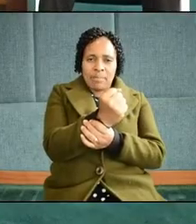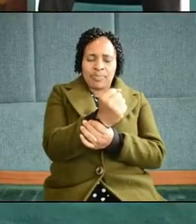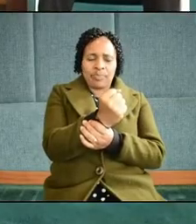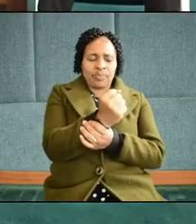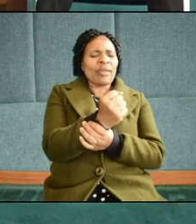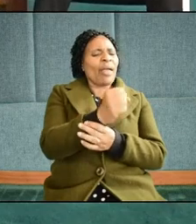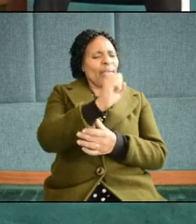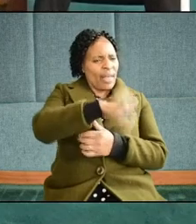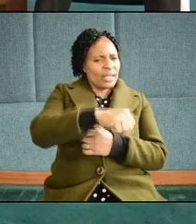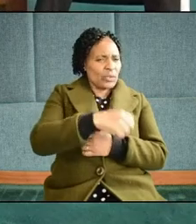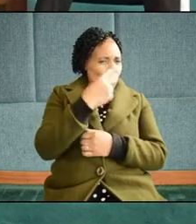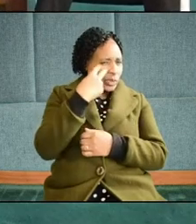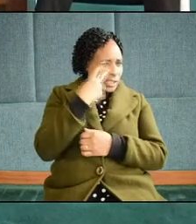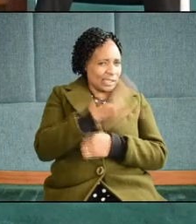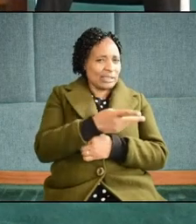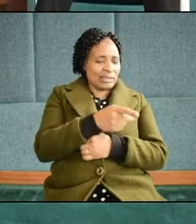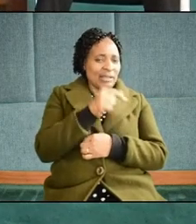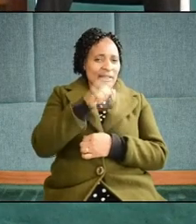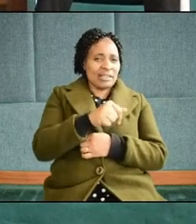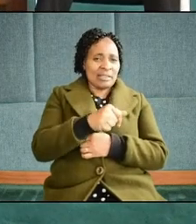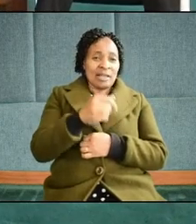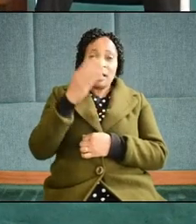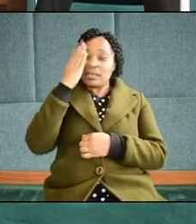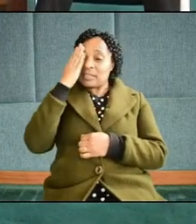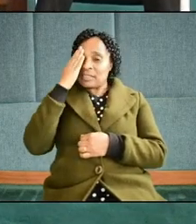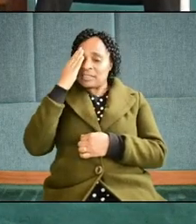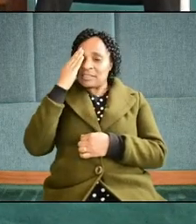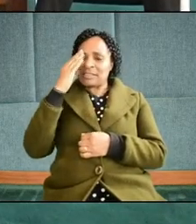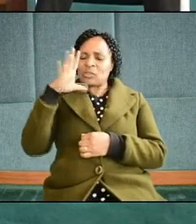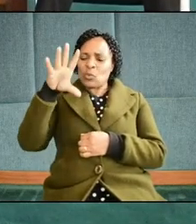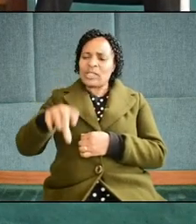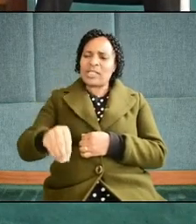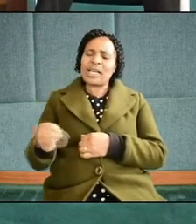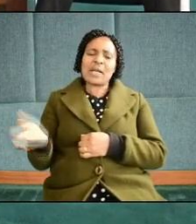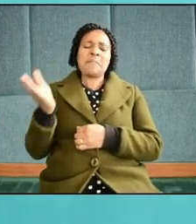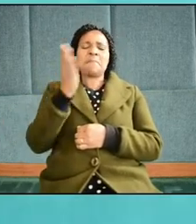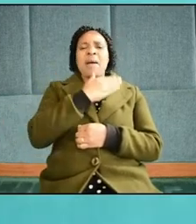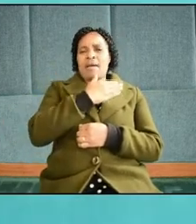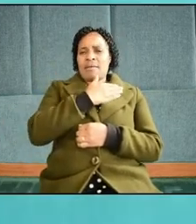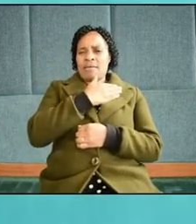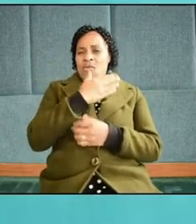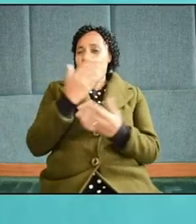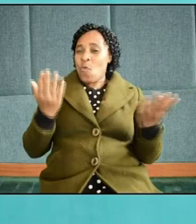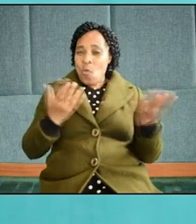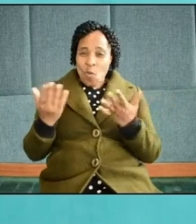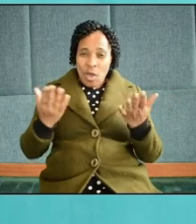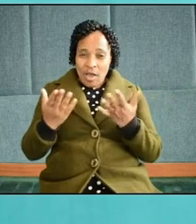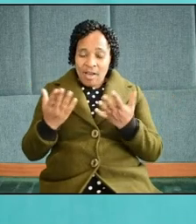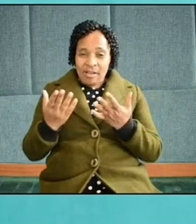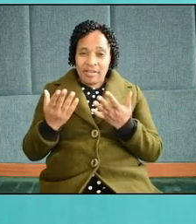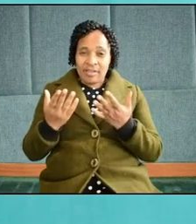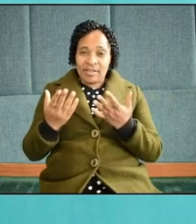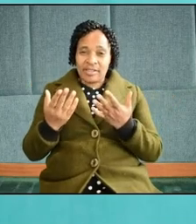Yes, so we can see that these Israelites, actually it's like they were taken back to where